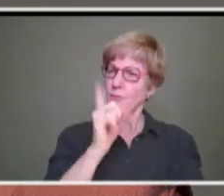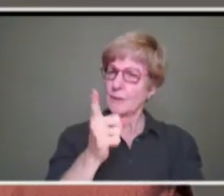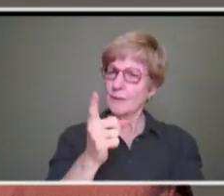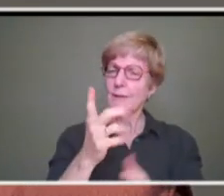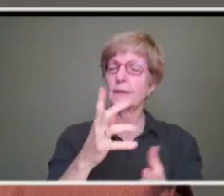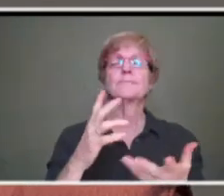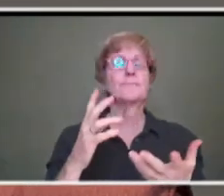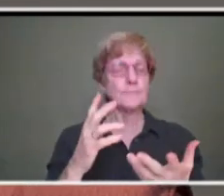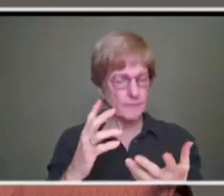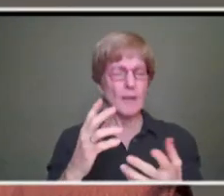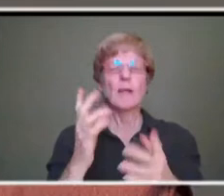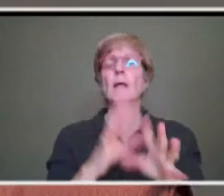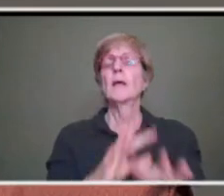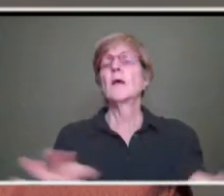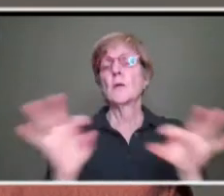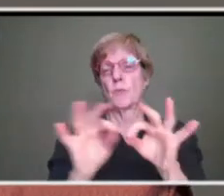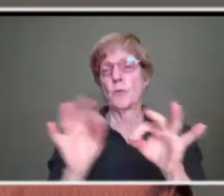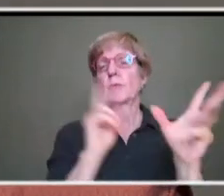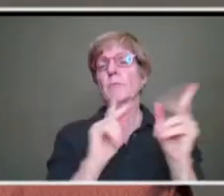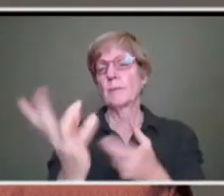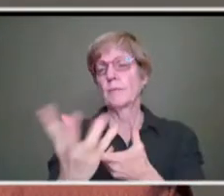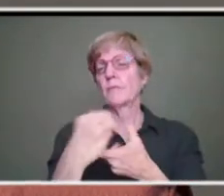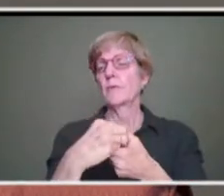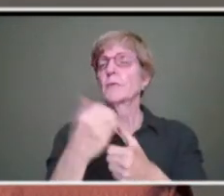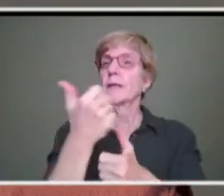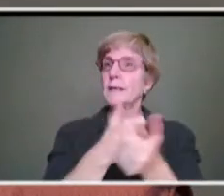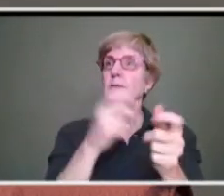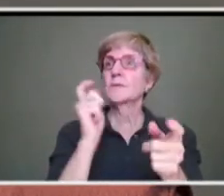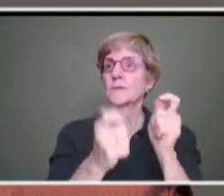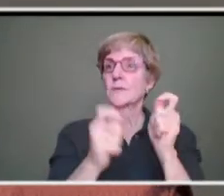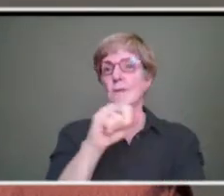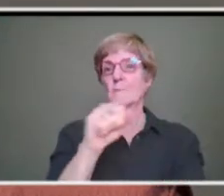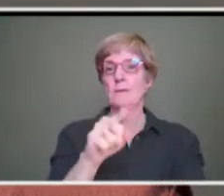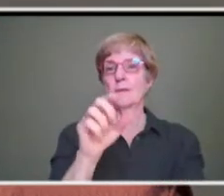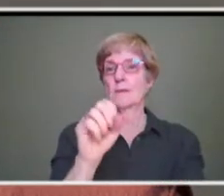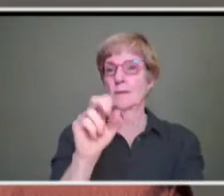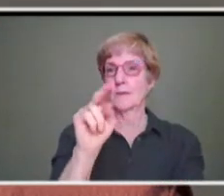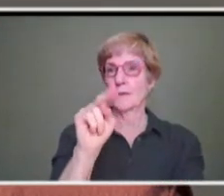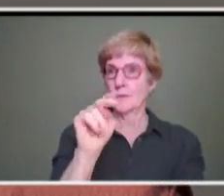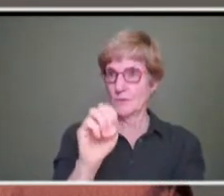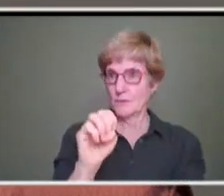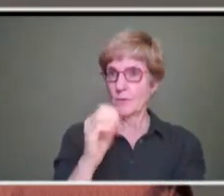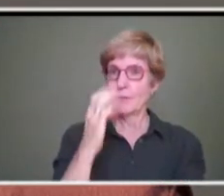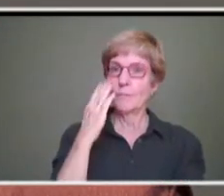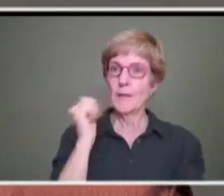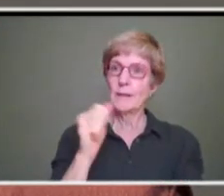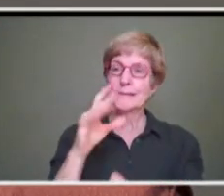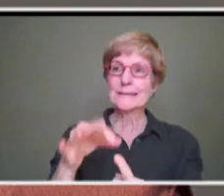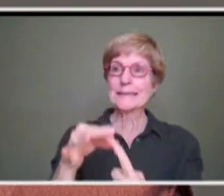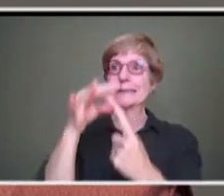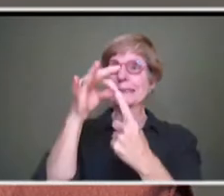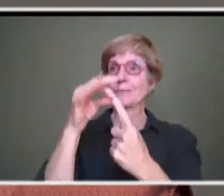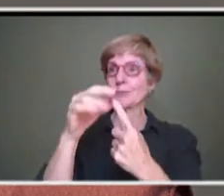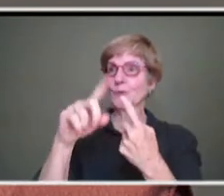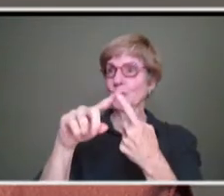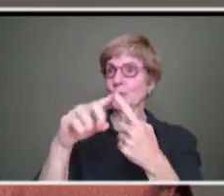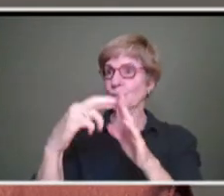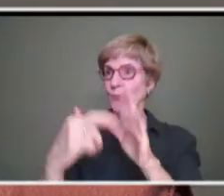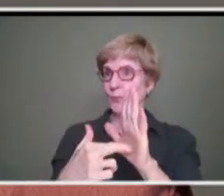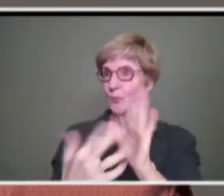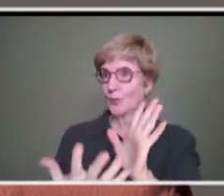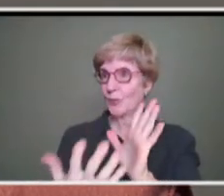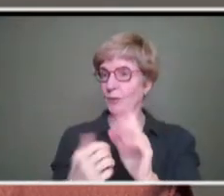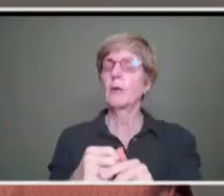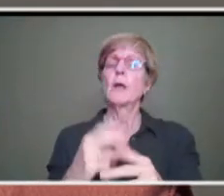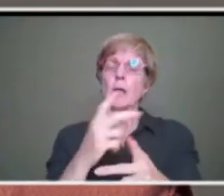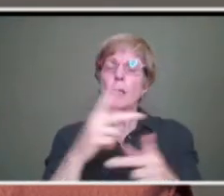engagement in every one of these rezonings because rezonings by definition are exceptions to the rule and I think that there's absolutely a